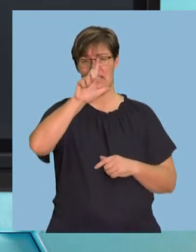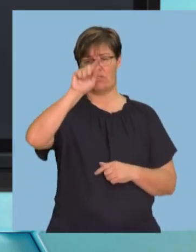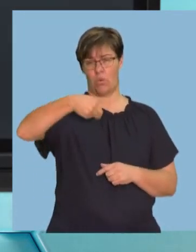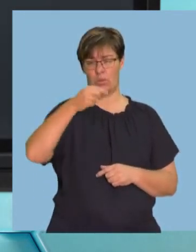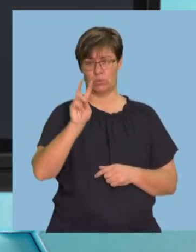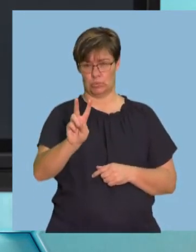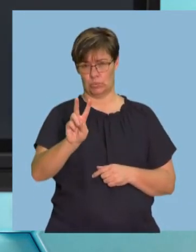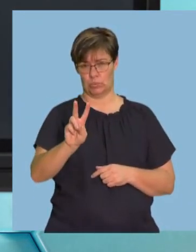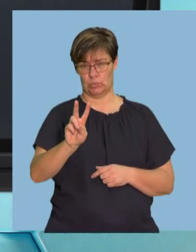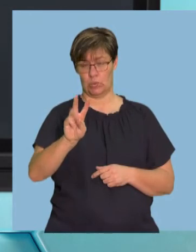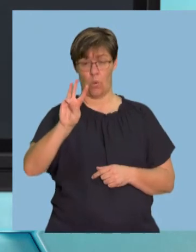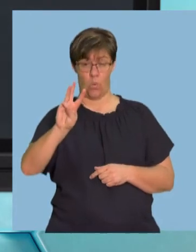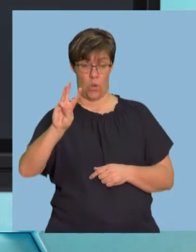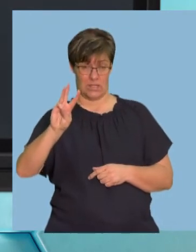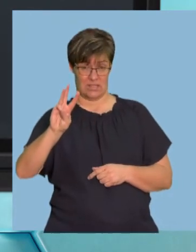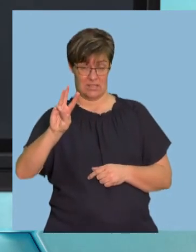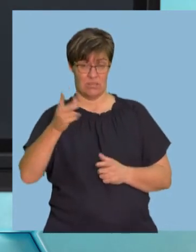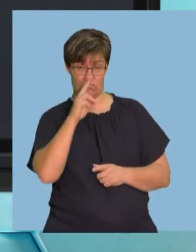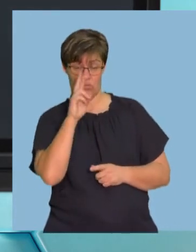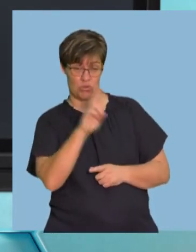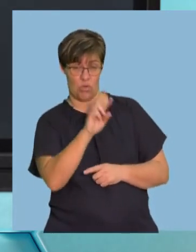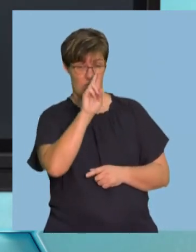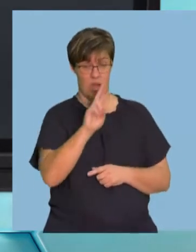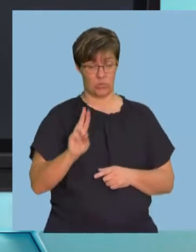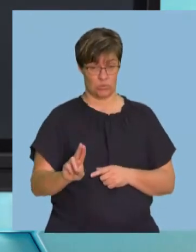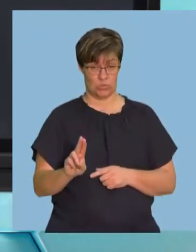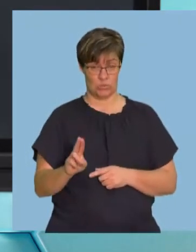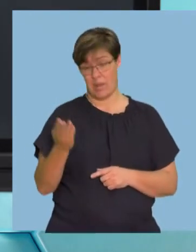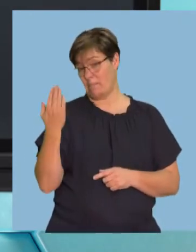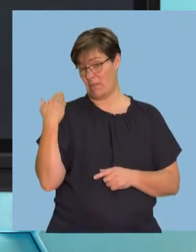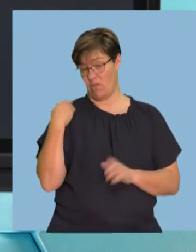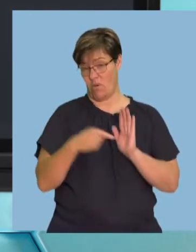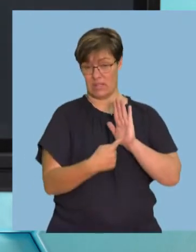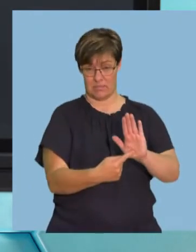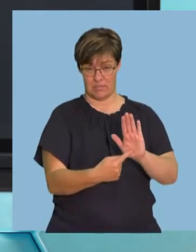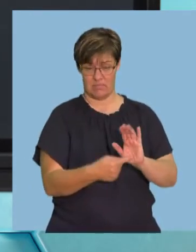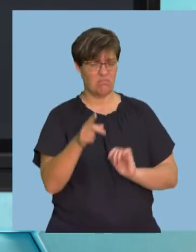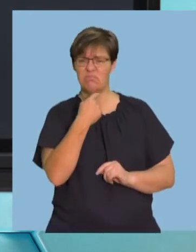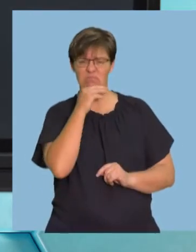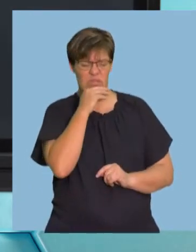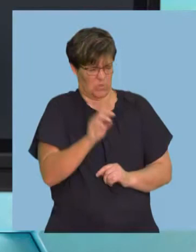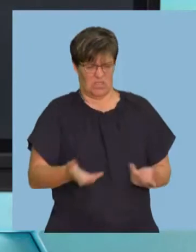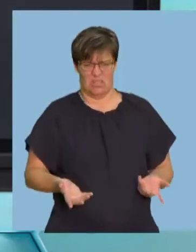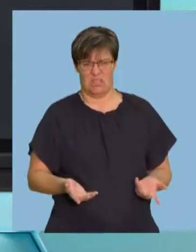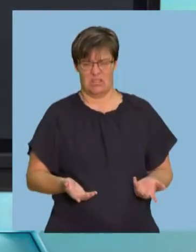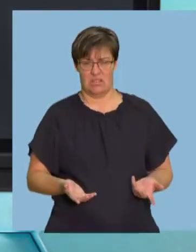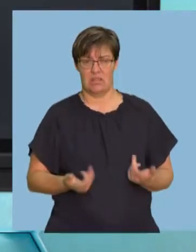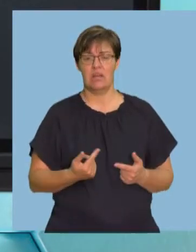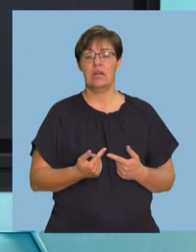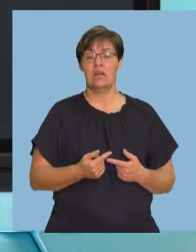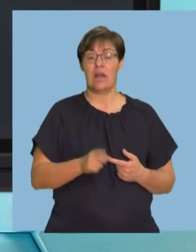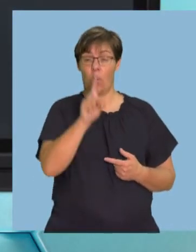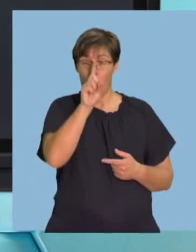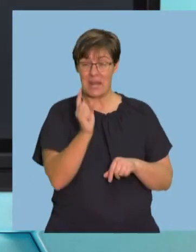of 7,2 watts, like we saw with R2 in our previous example, what that simply means is